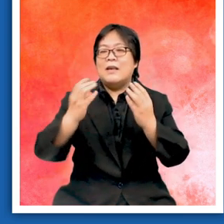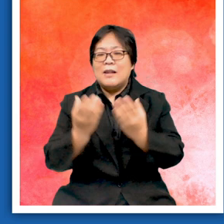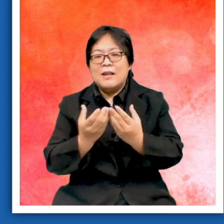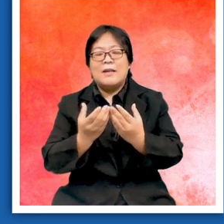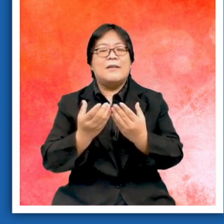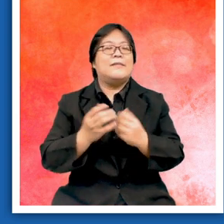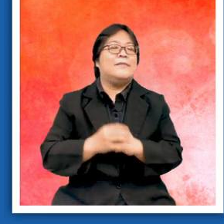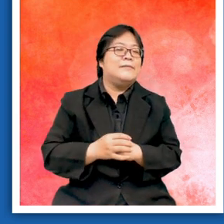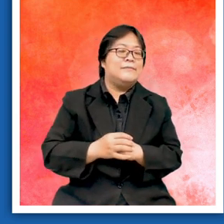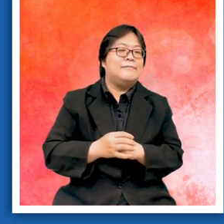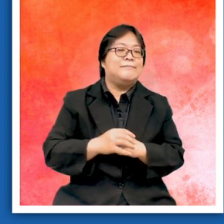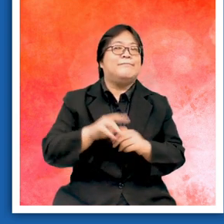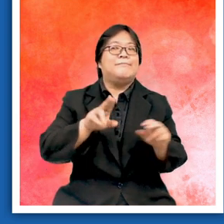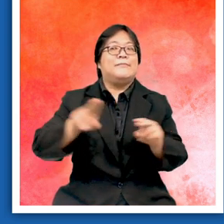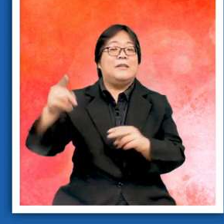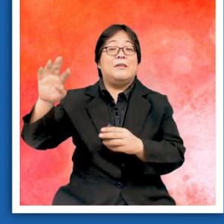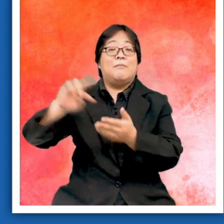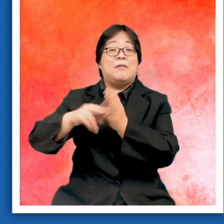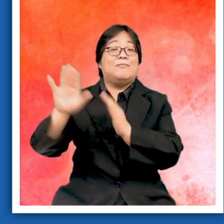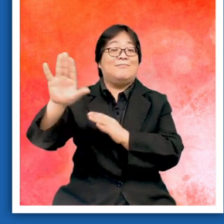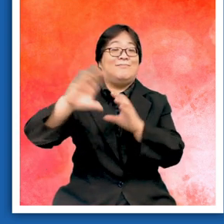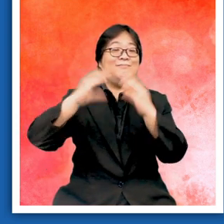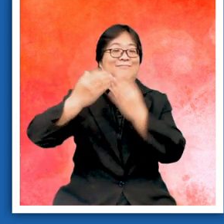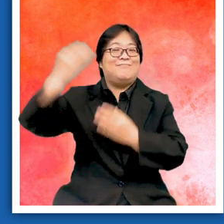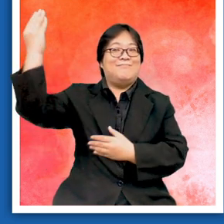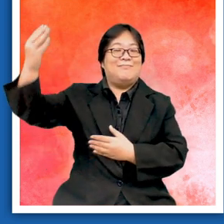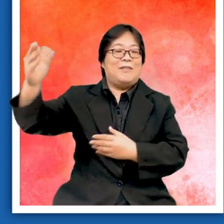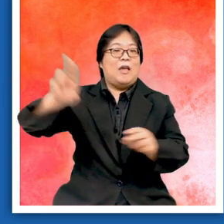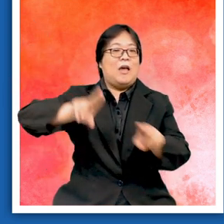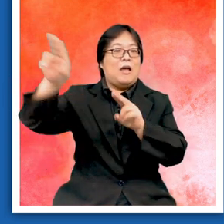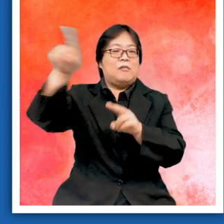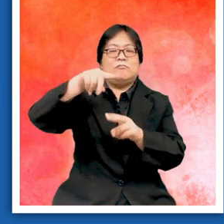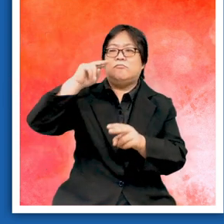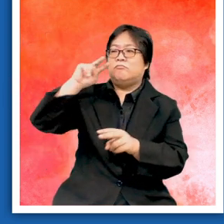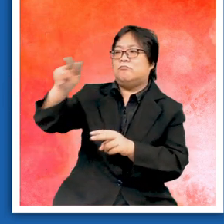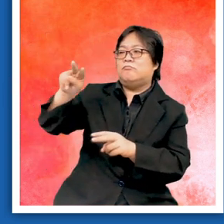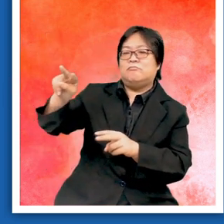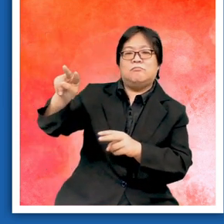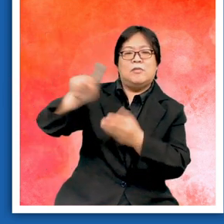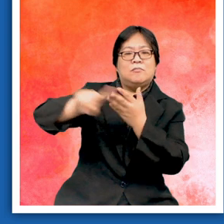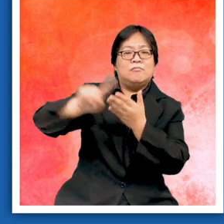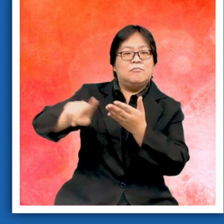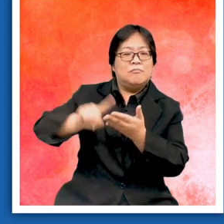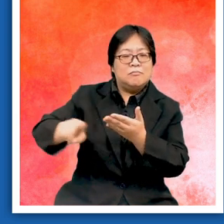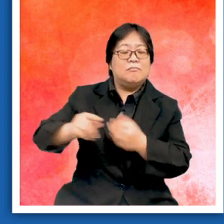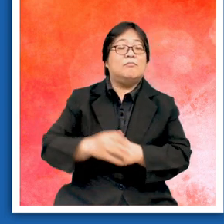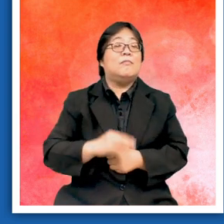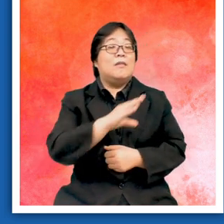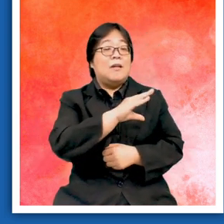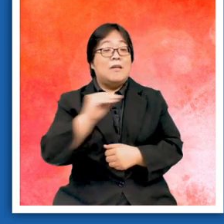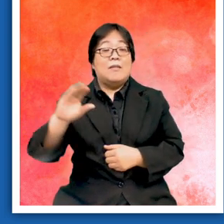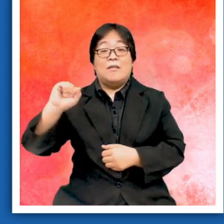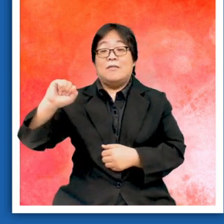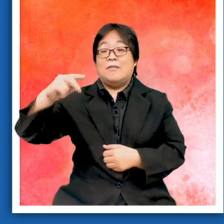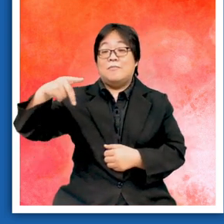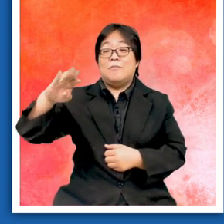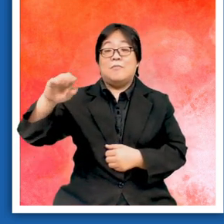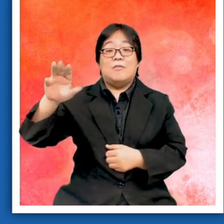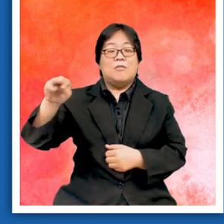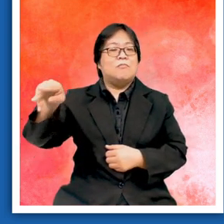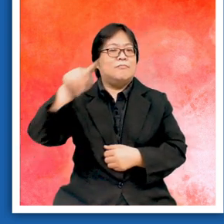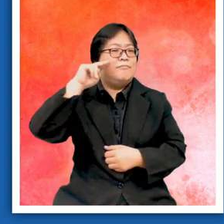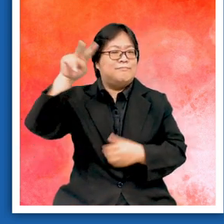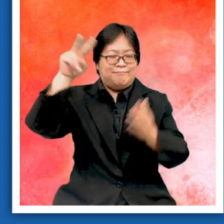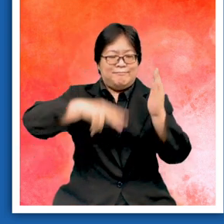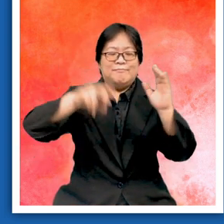the course content uploaded by your instructor. And also within the spectrum, you will be able to see the